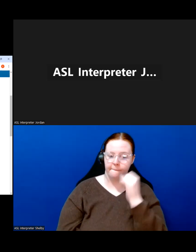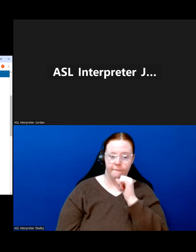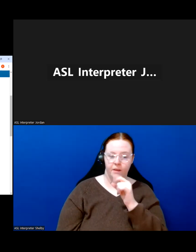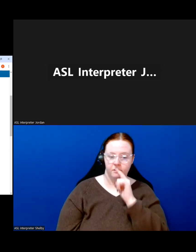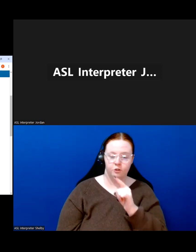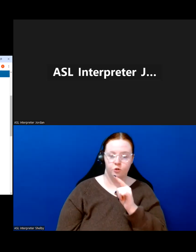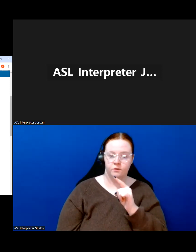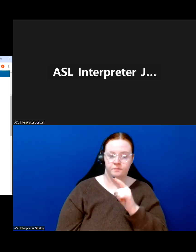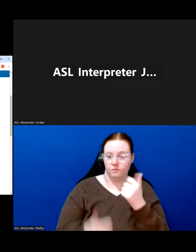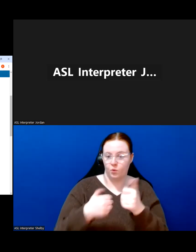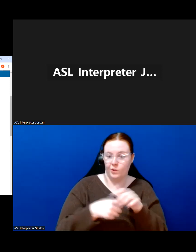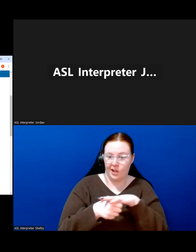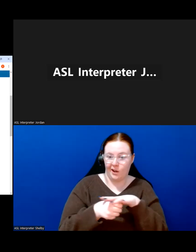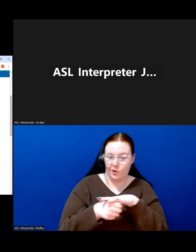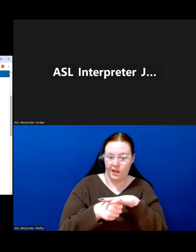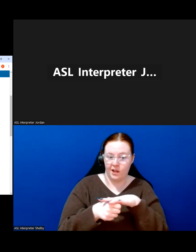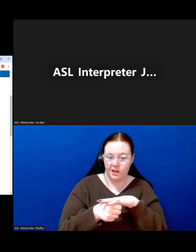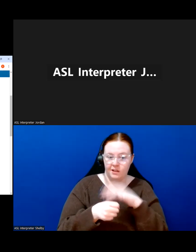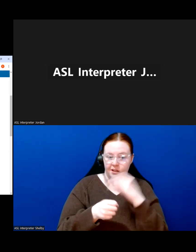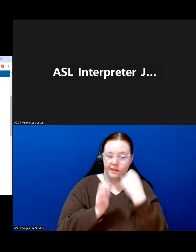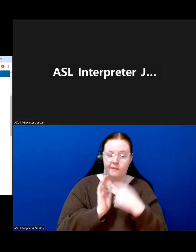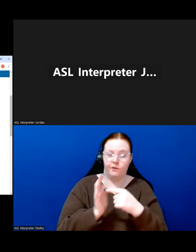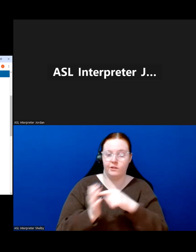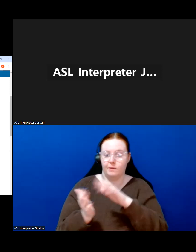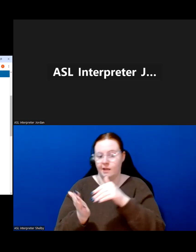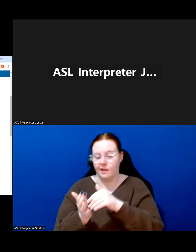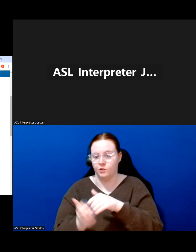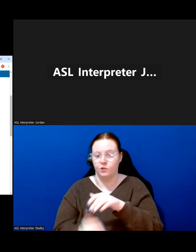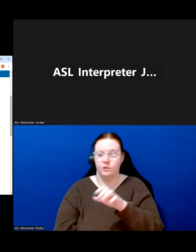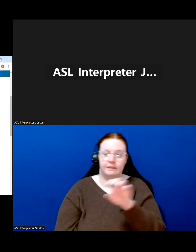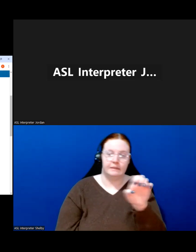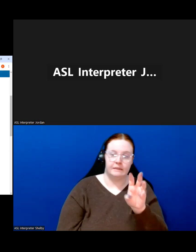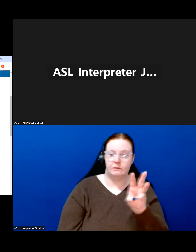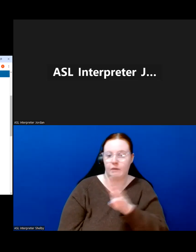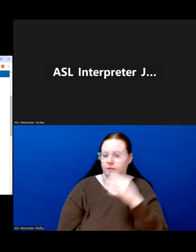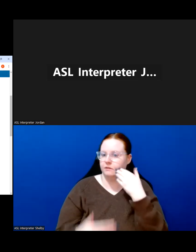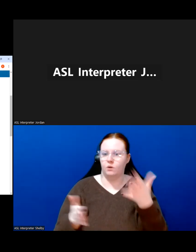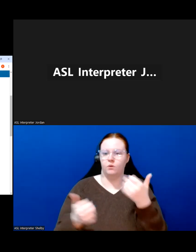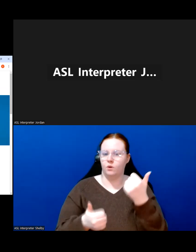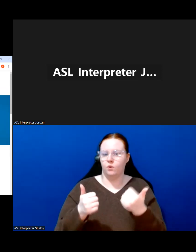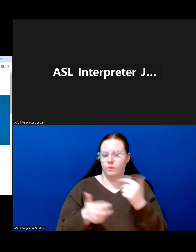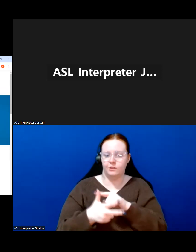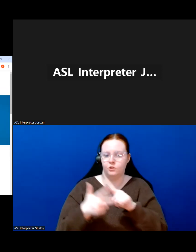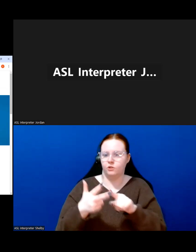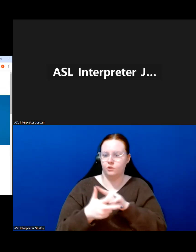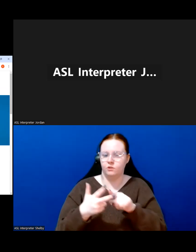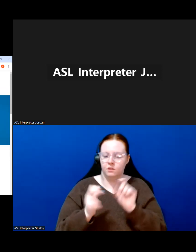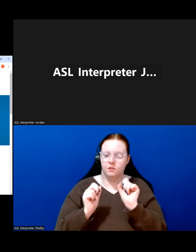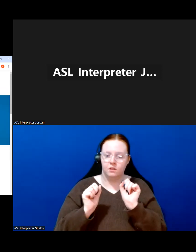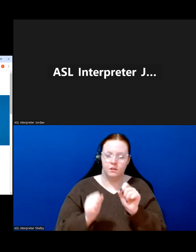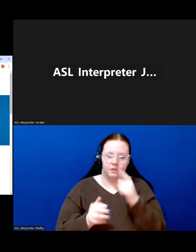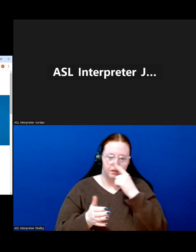what area you fall under, like Central Newfoundland, Eastern Newfoundland, Western Newfoundland and Labrador, you can always go up